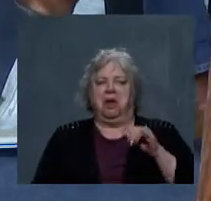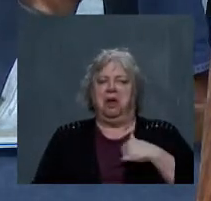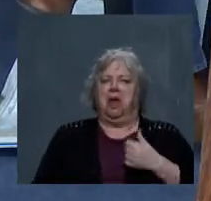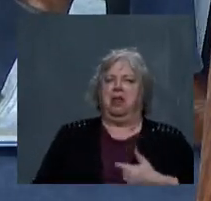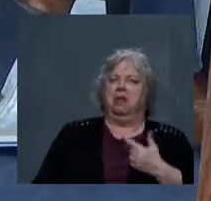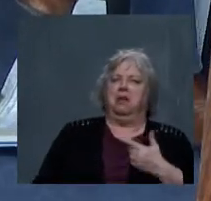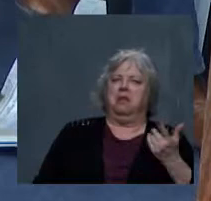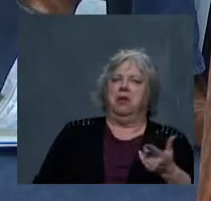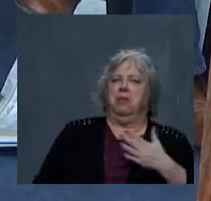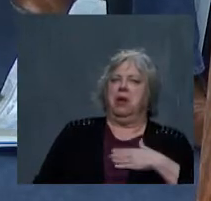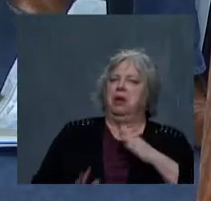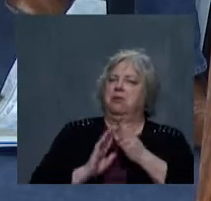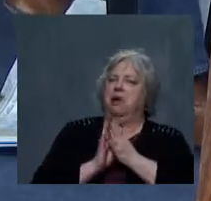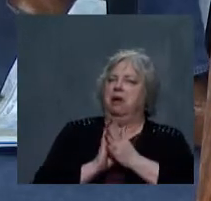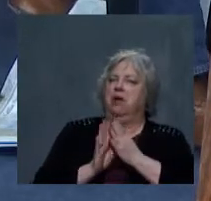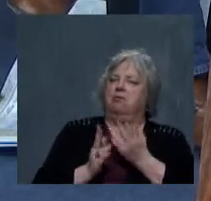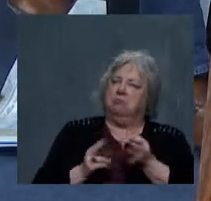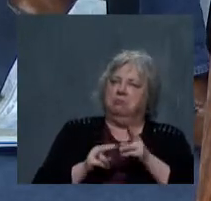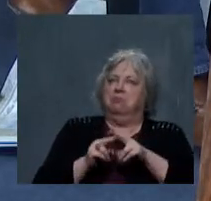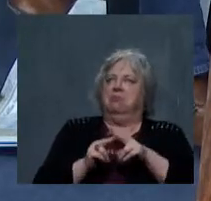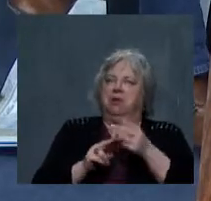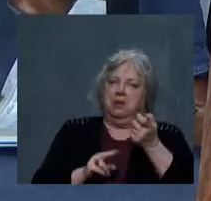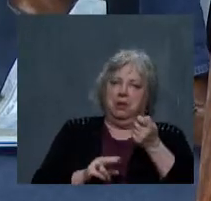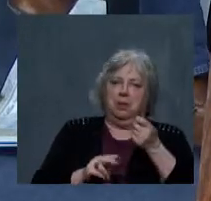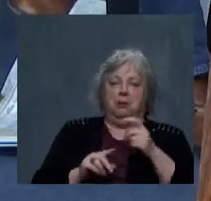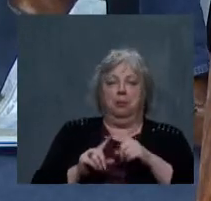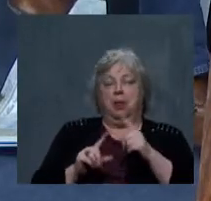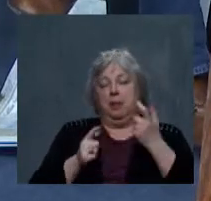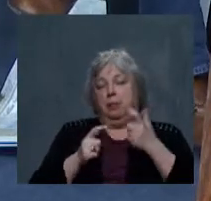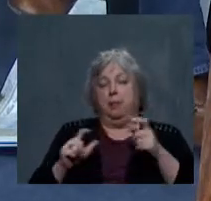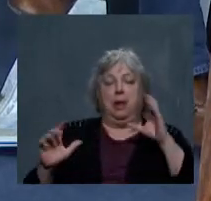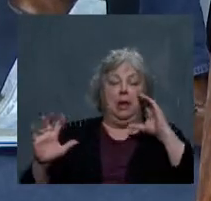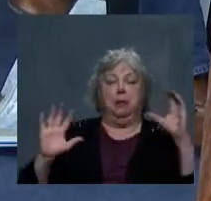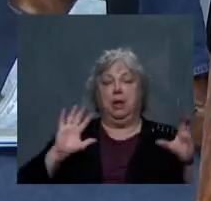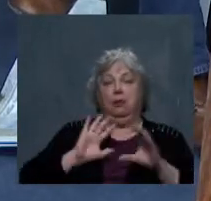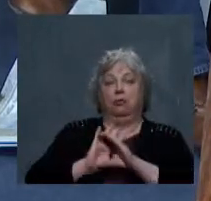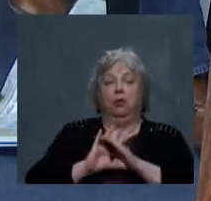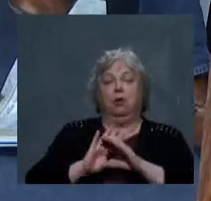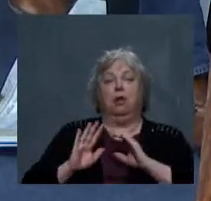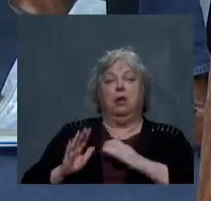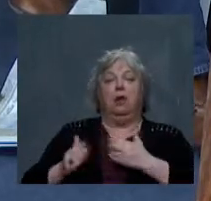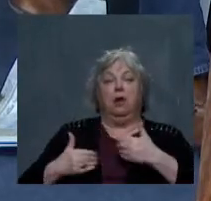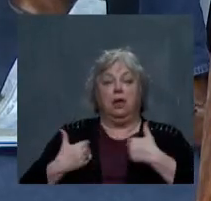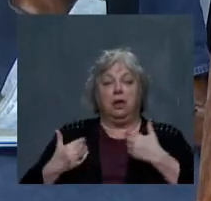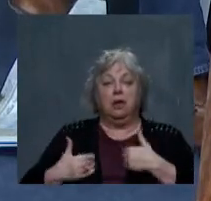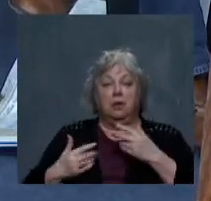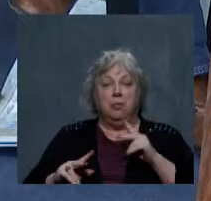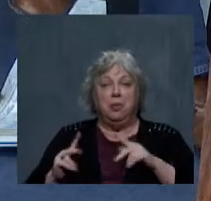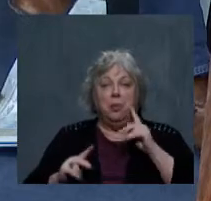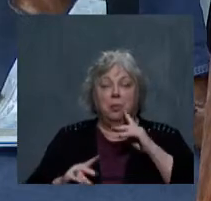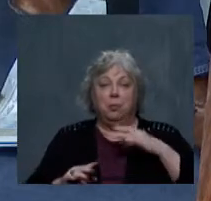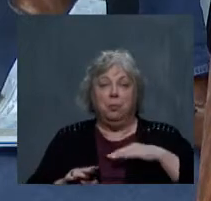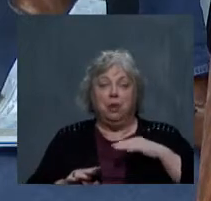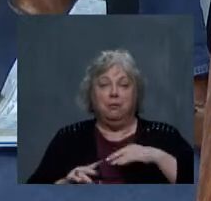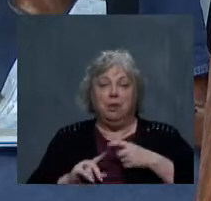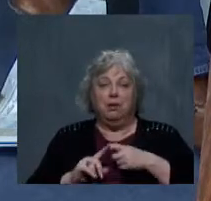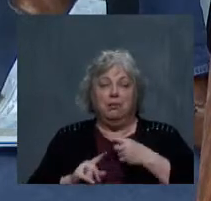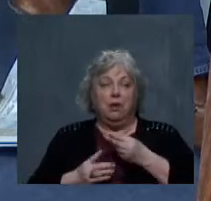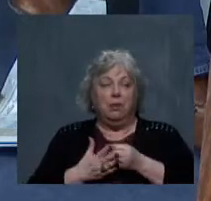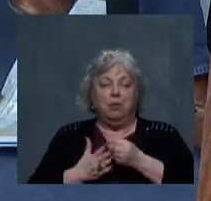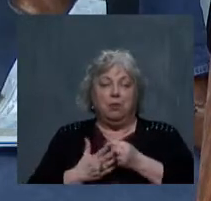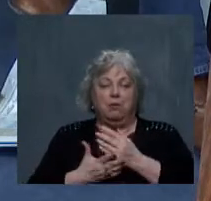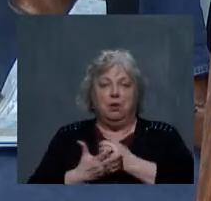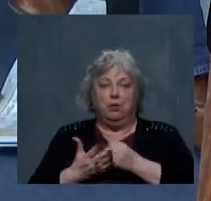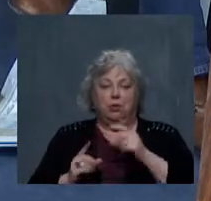traffic may increase a little bit. But the big picture is our young people are going to benefit from the revenues being driven from